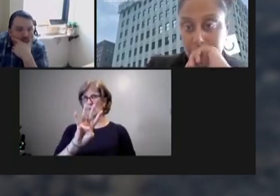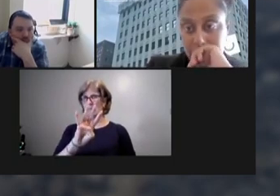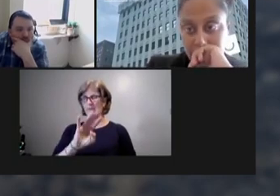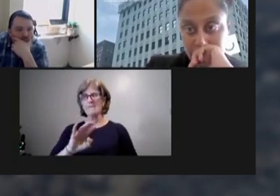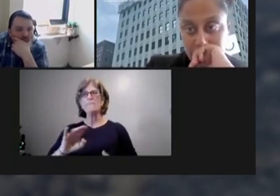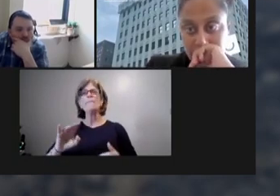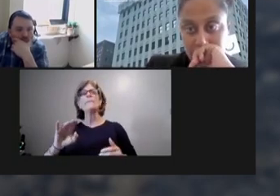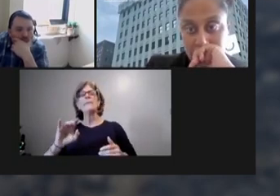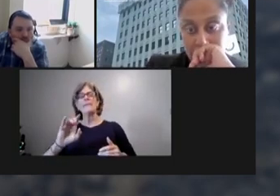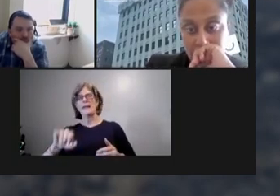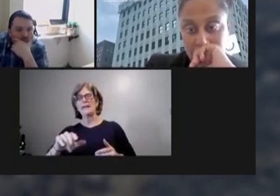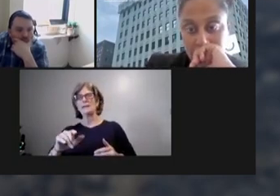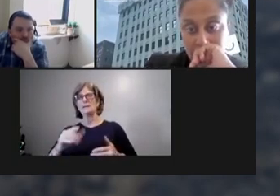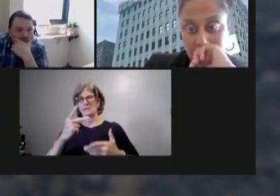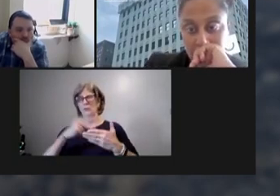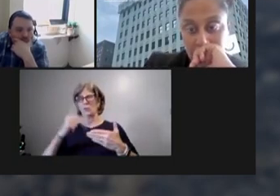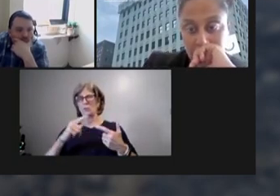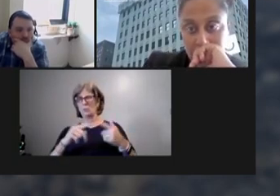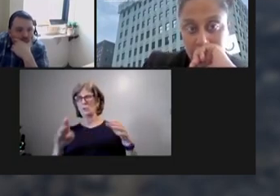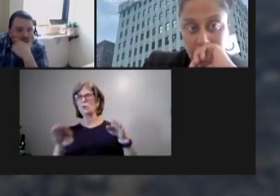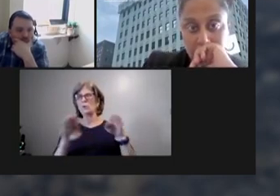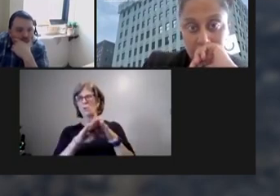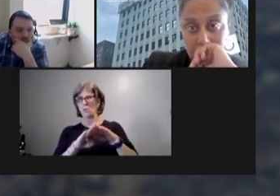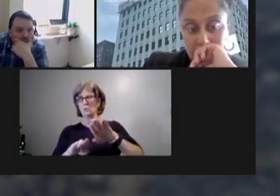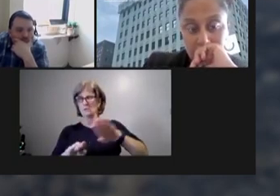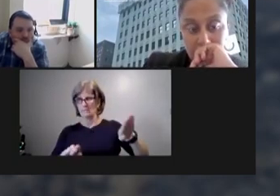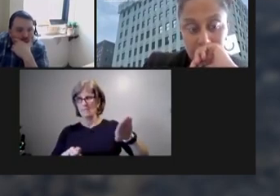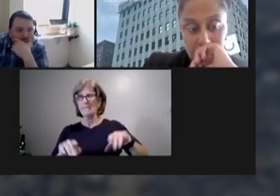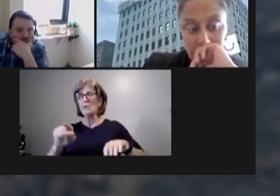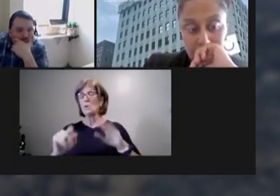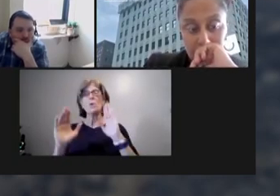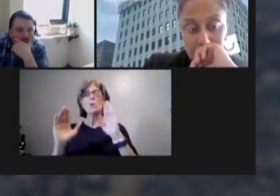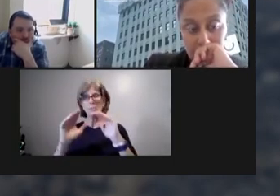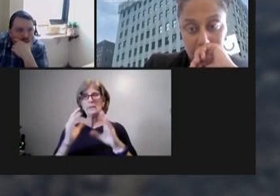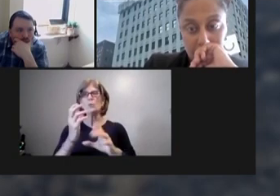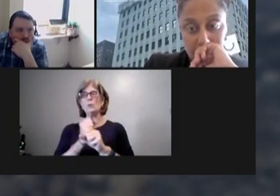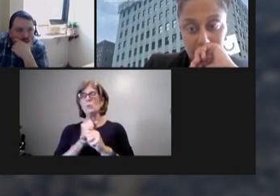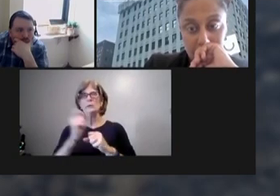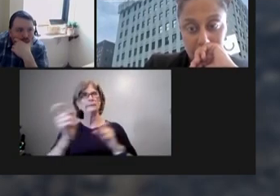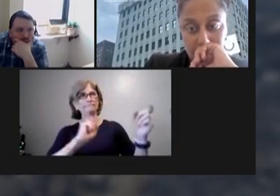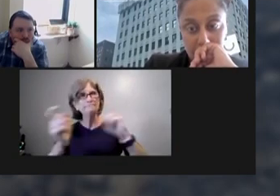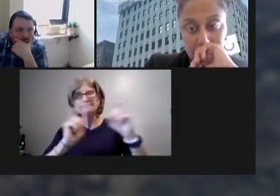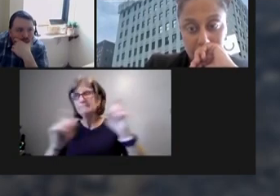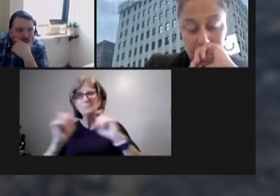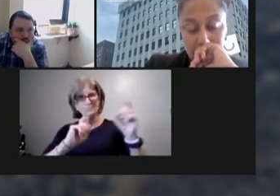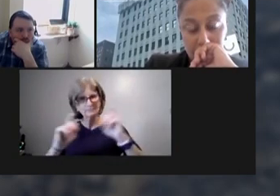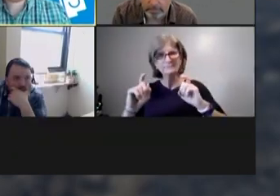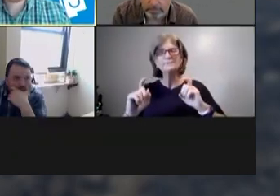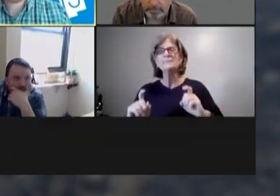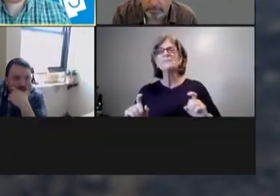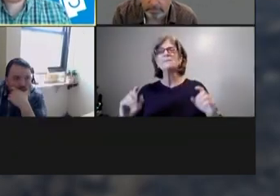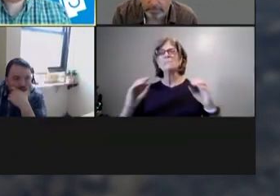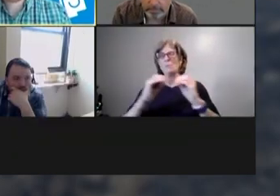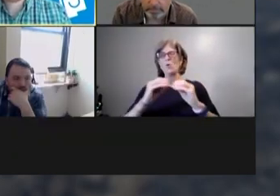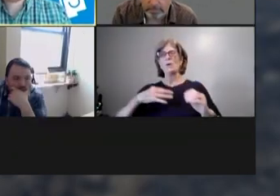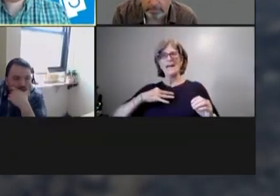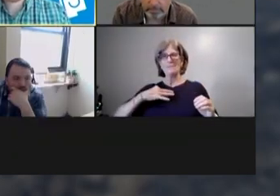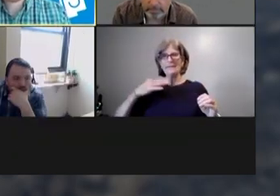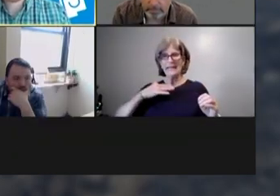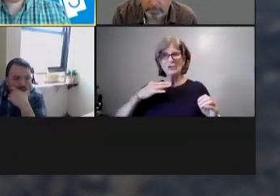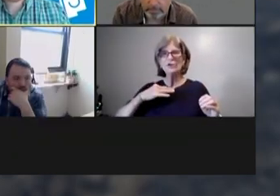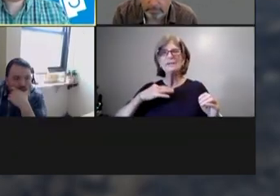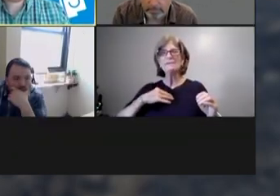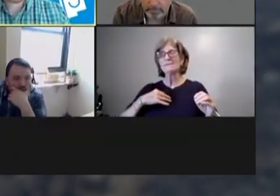the program again in the anticipation that we will be receiving vastly more applications than we'll be able to